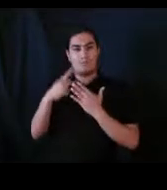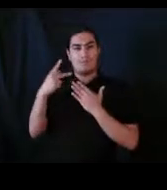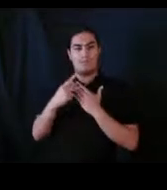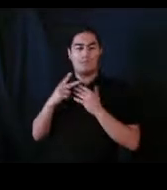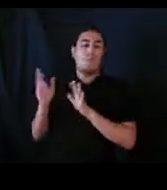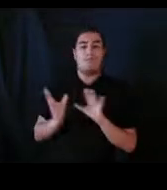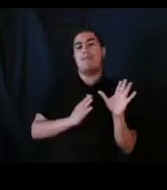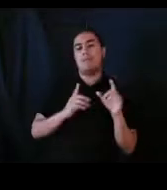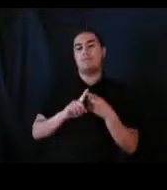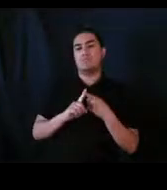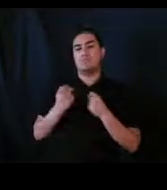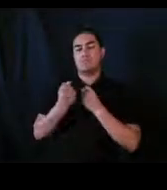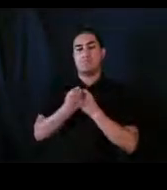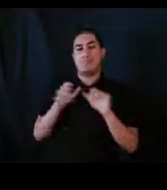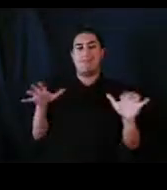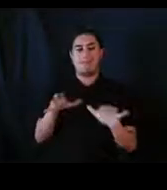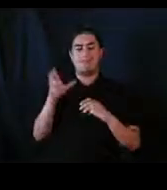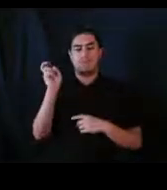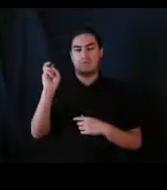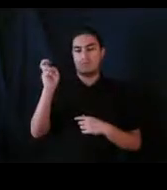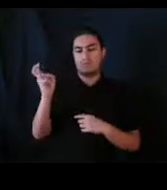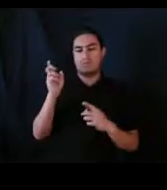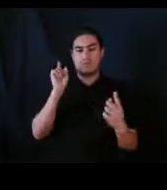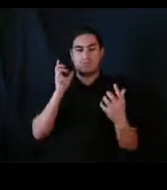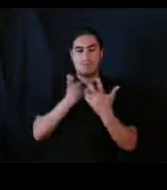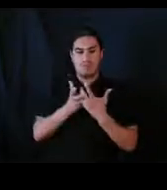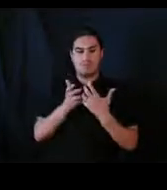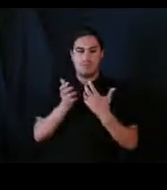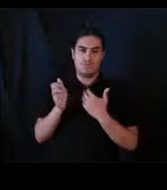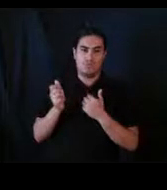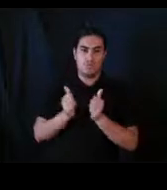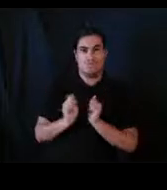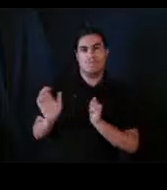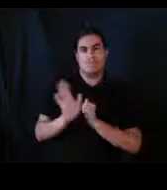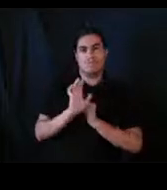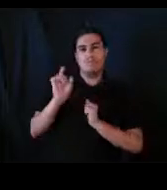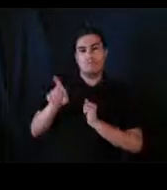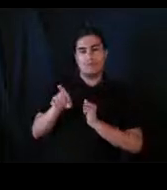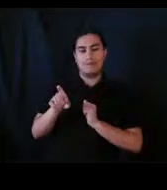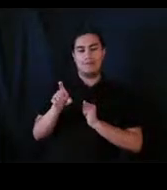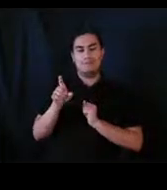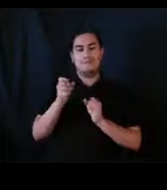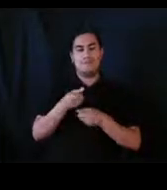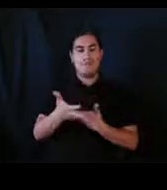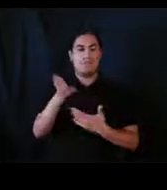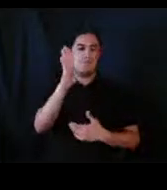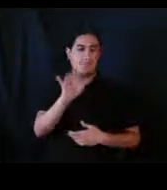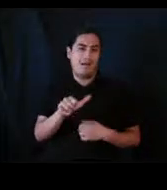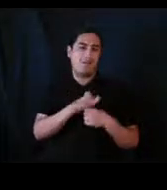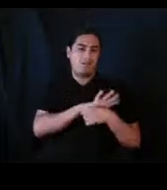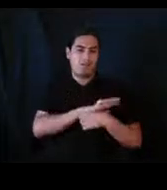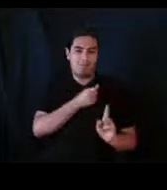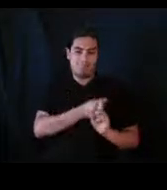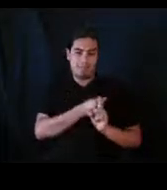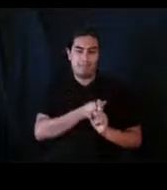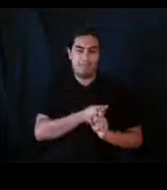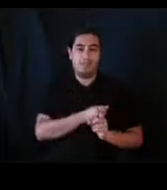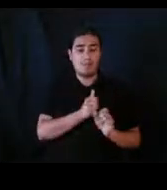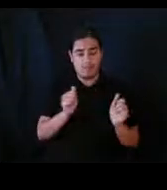transportation and to meet the transportation related needs revealed by the covid pandemic and with a